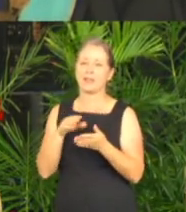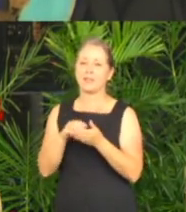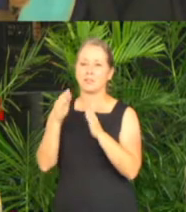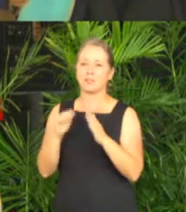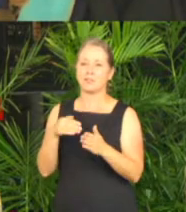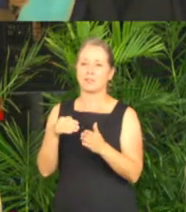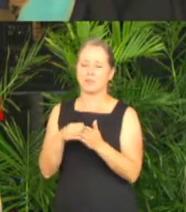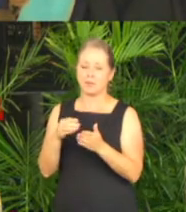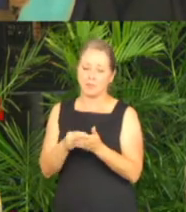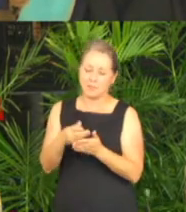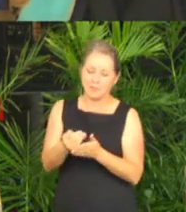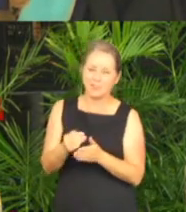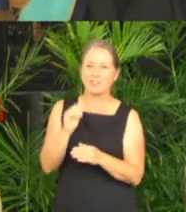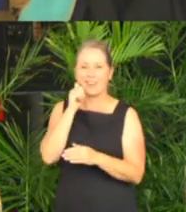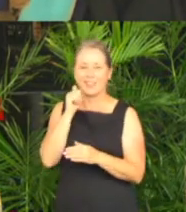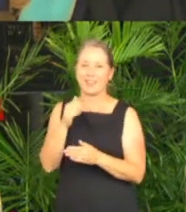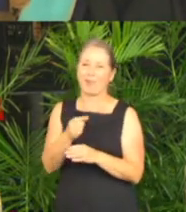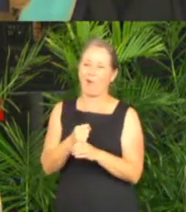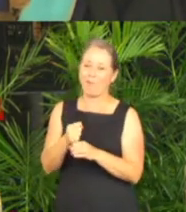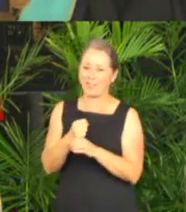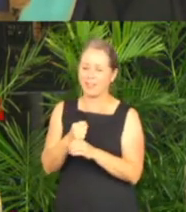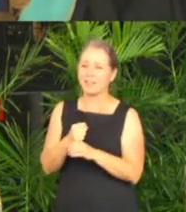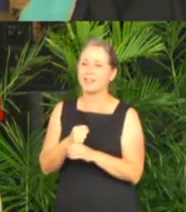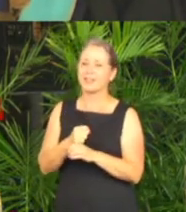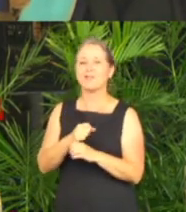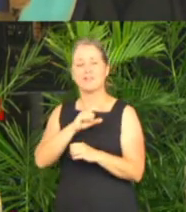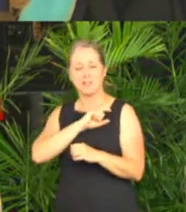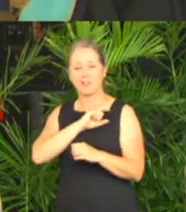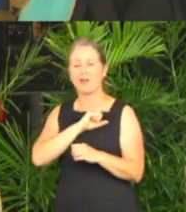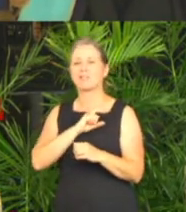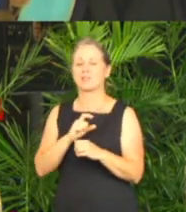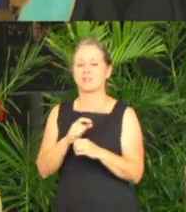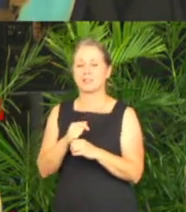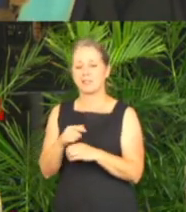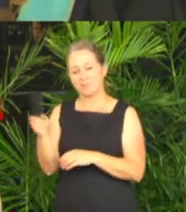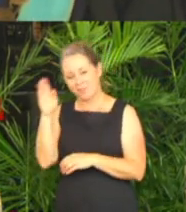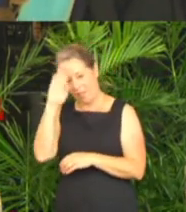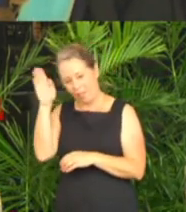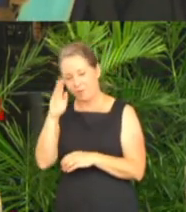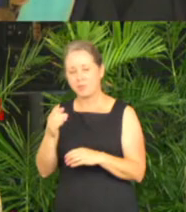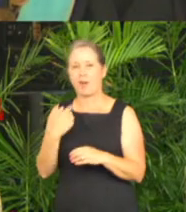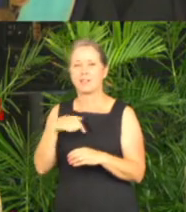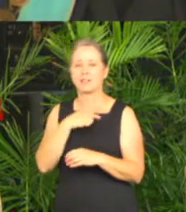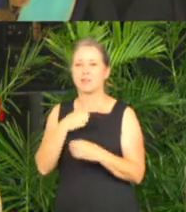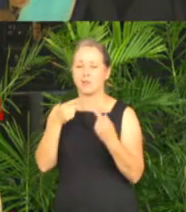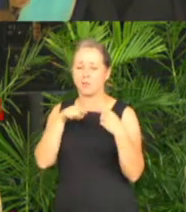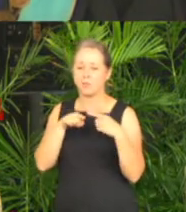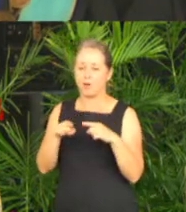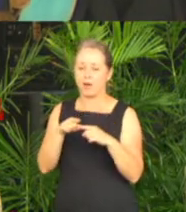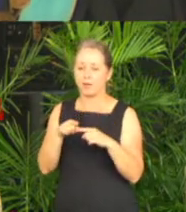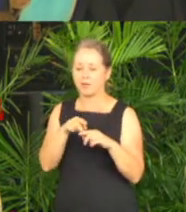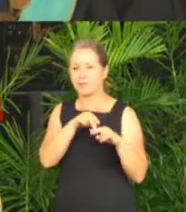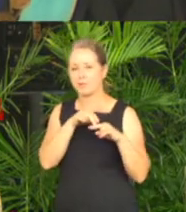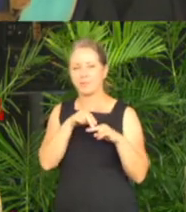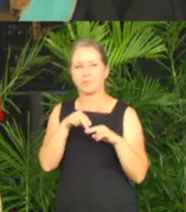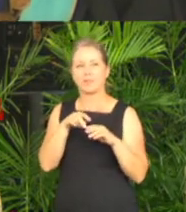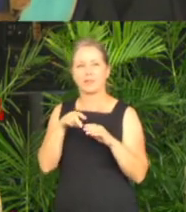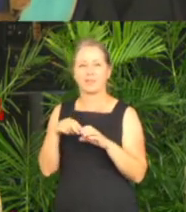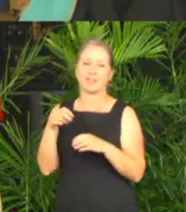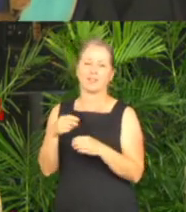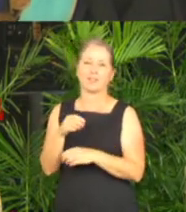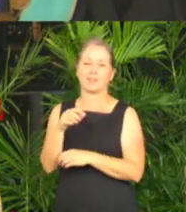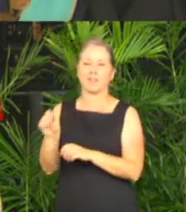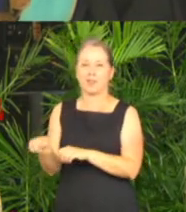when purchasing your daily coffee, and the security officers as they wave hello to us while whizzing on their golf